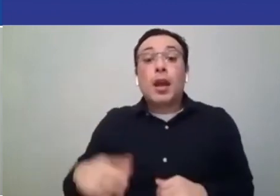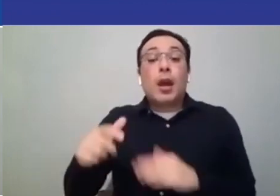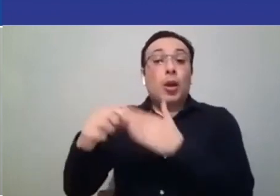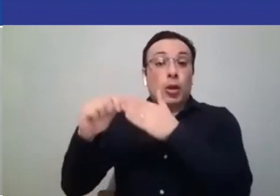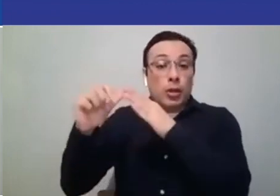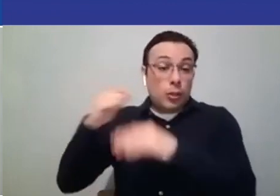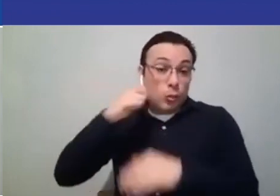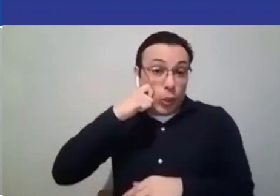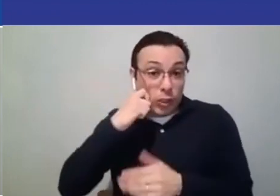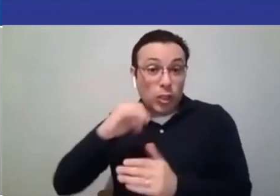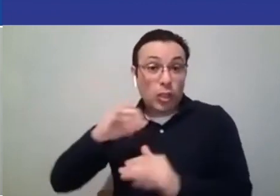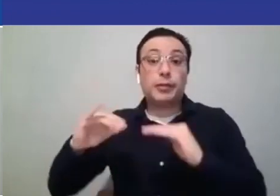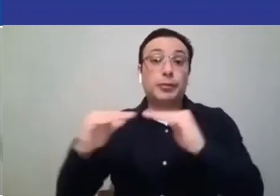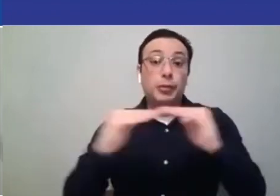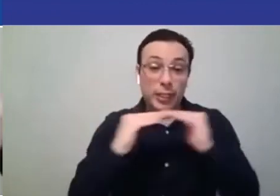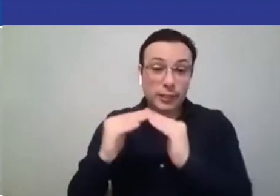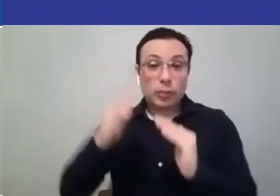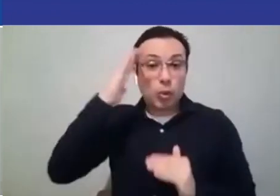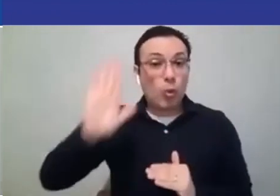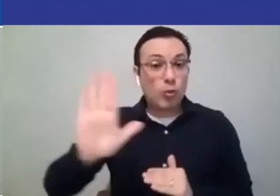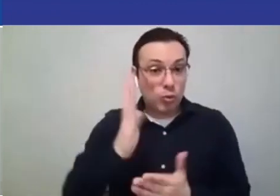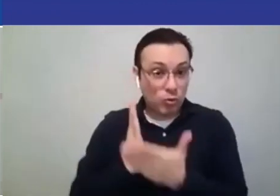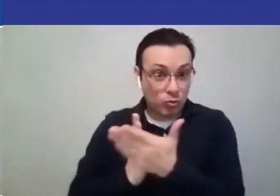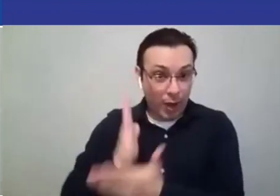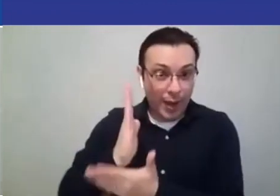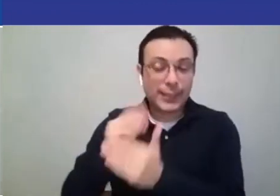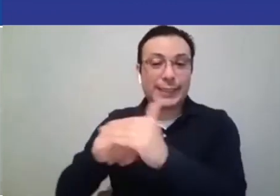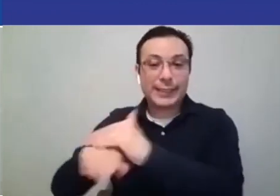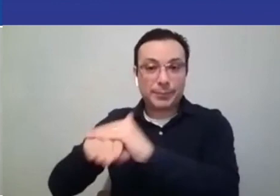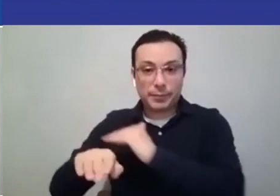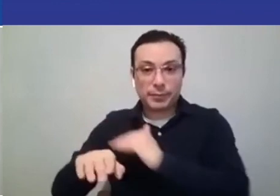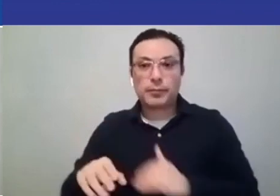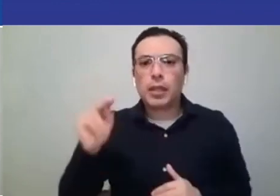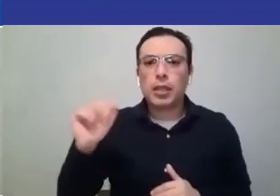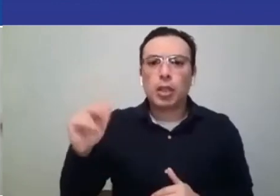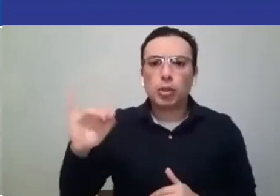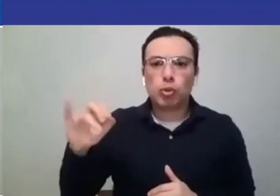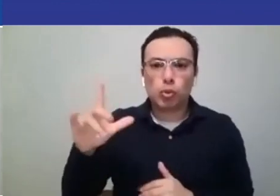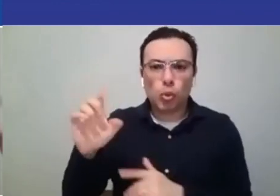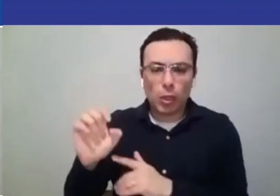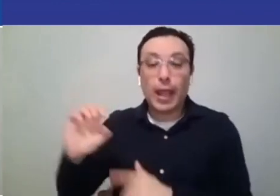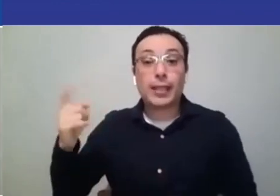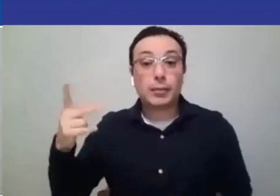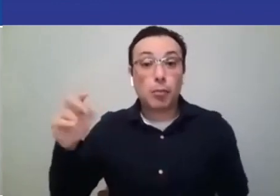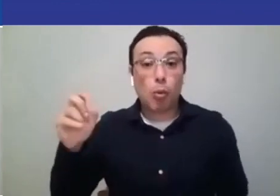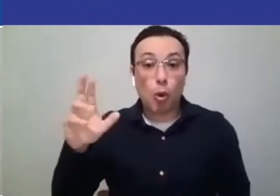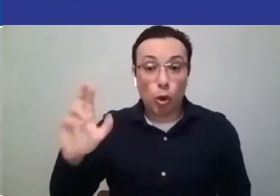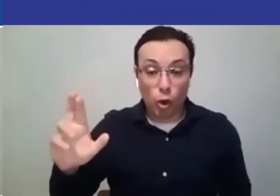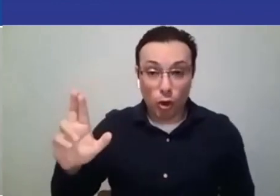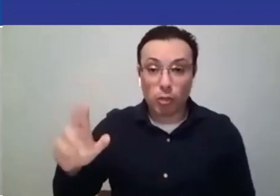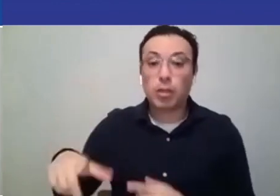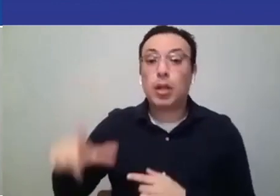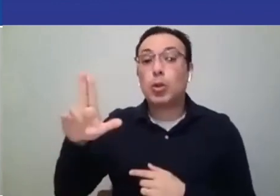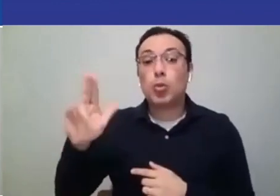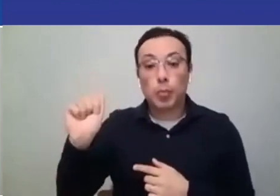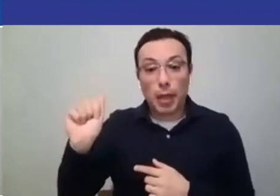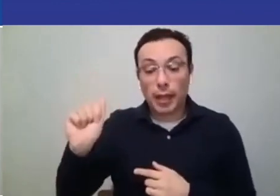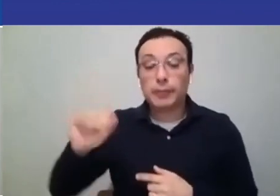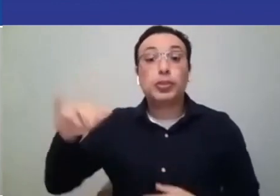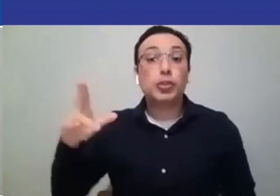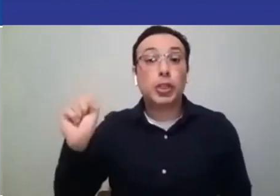Today's Justice thematic guide was curated by Jonathan Gonzalez. We will also continue the Justice Track conversations at 1 o'clock